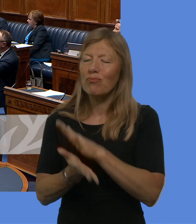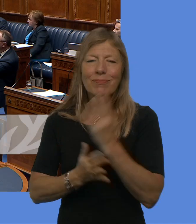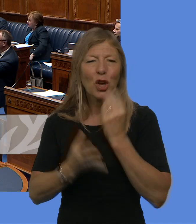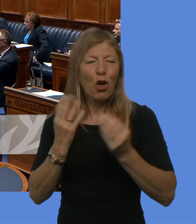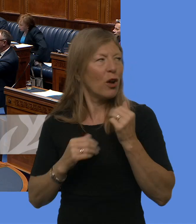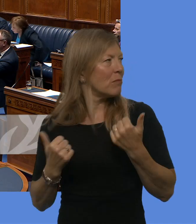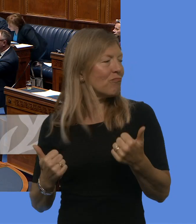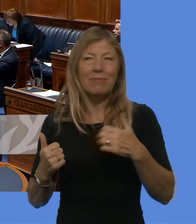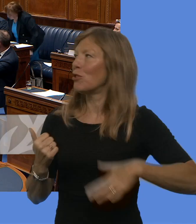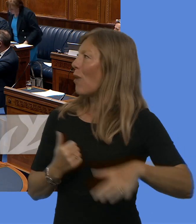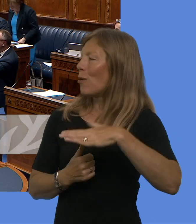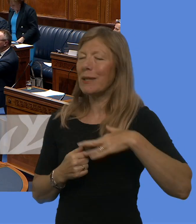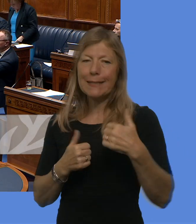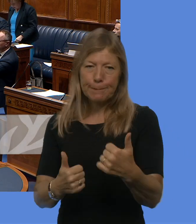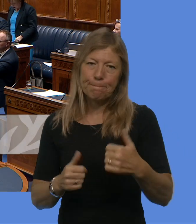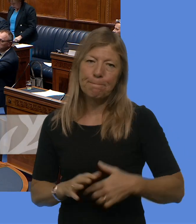Dodds.